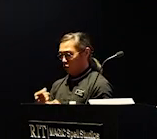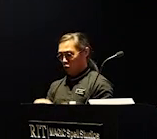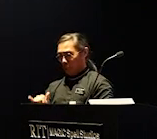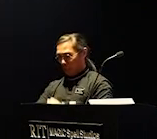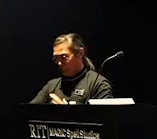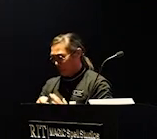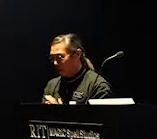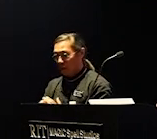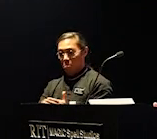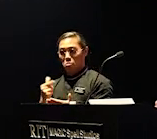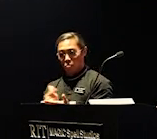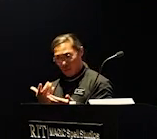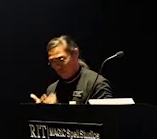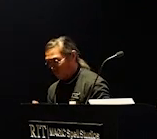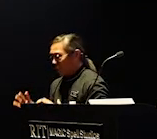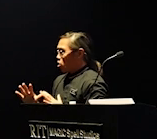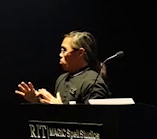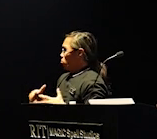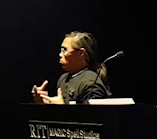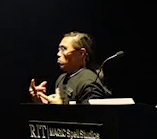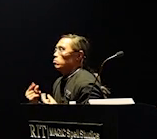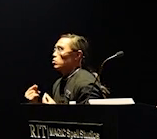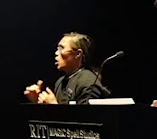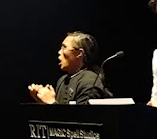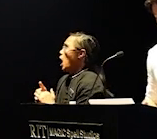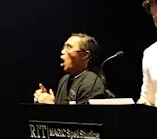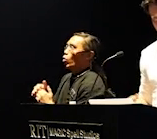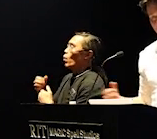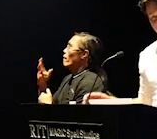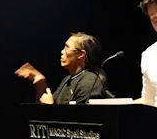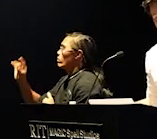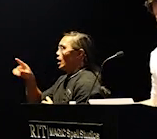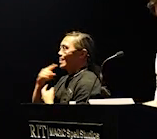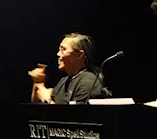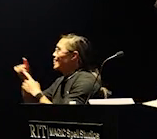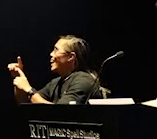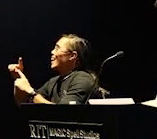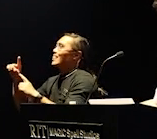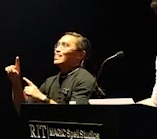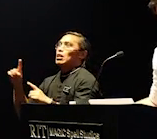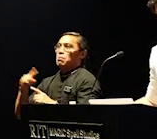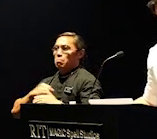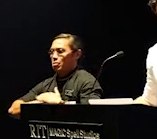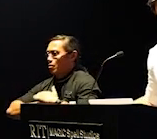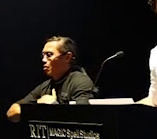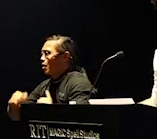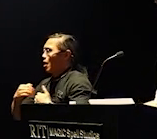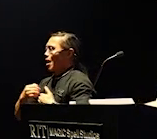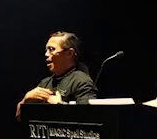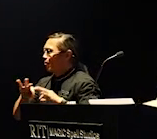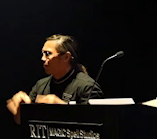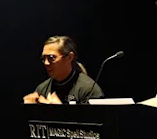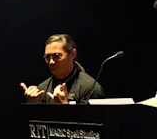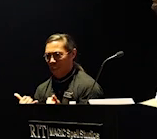time, and that's because I became a dad very early. So in the first slide there, my oldest Sophie is 23 and is